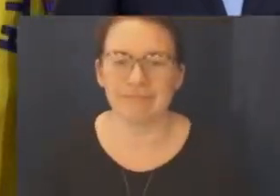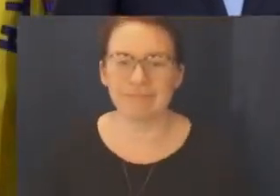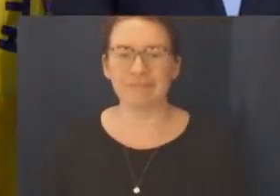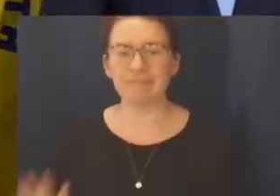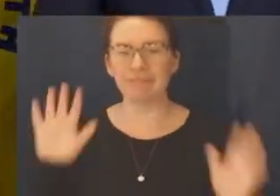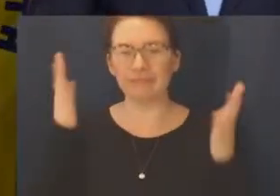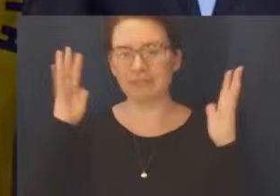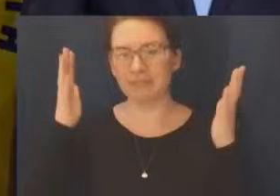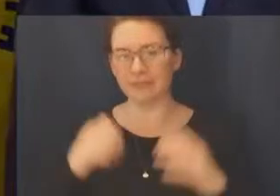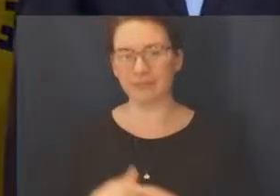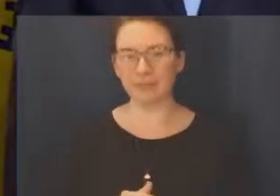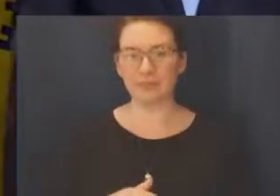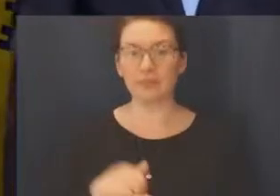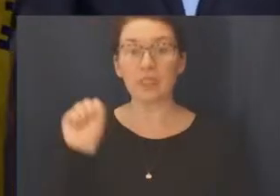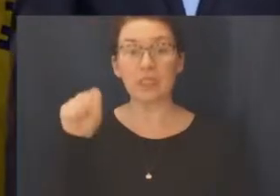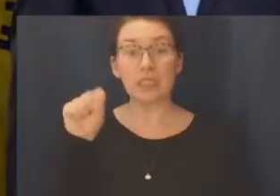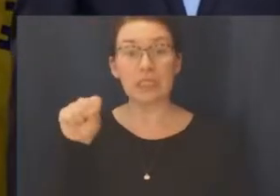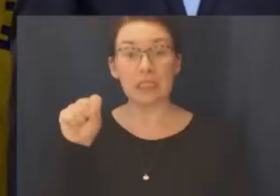Yes.